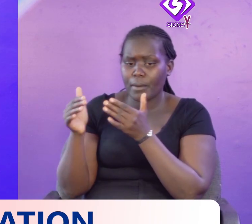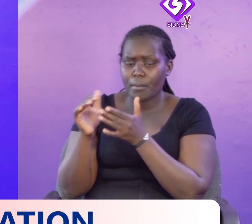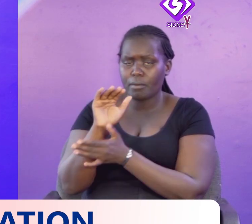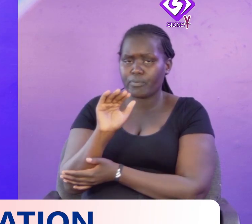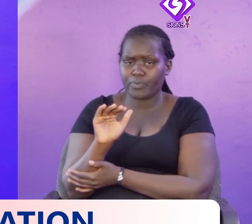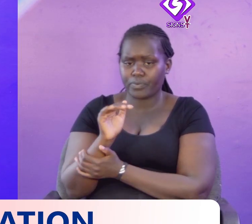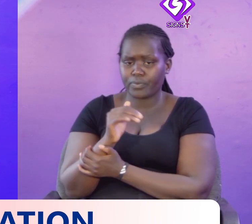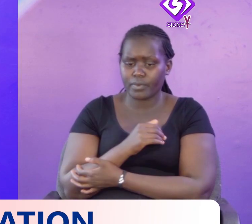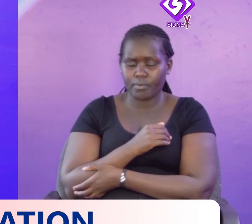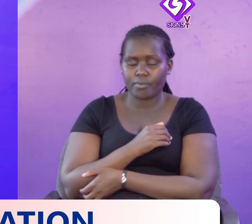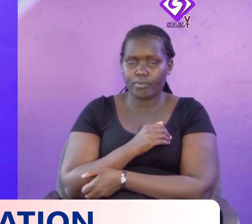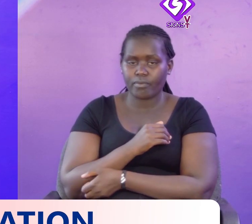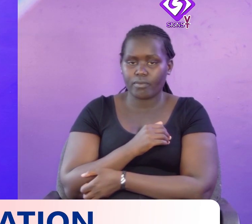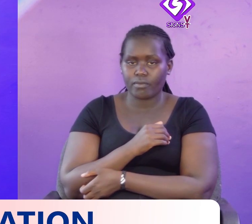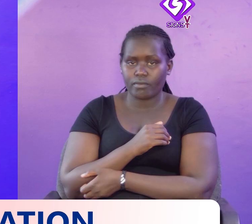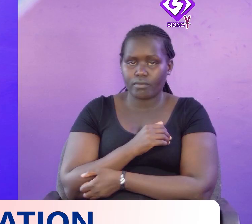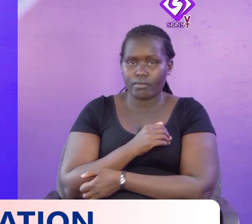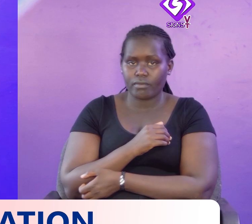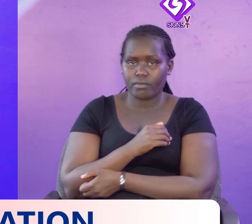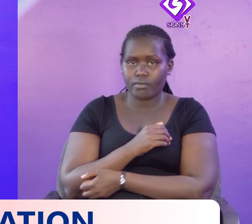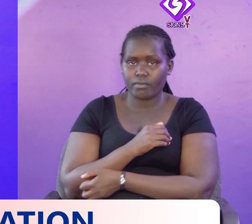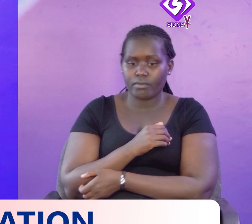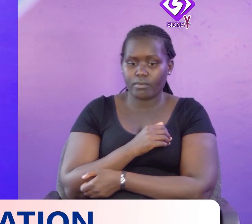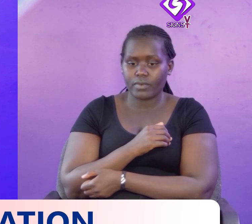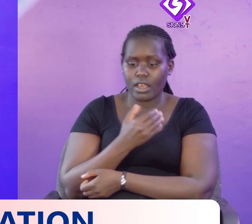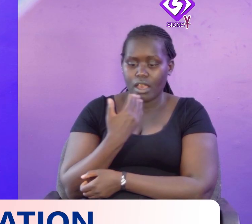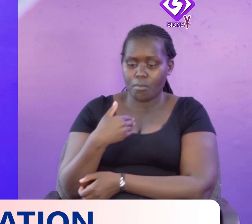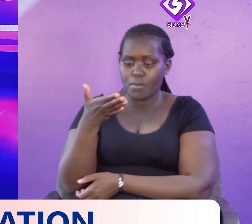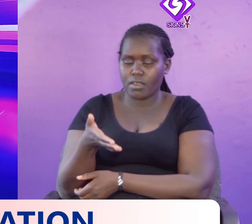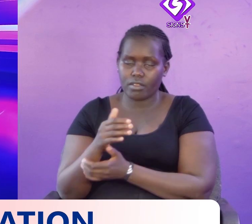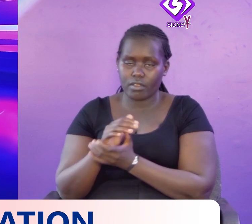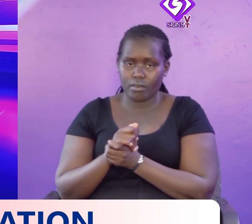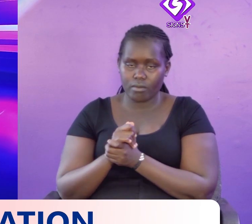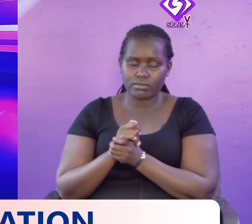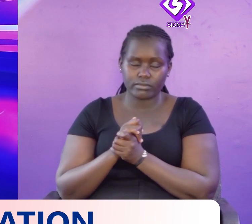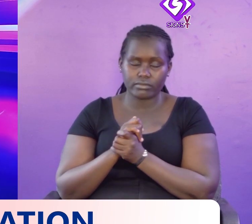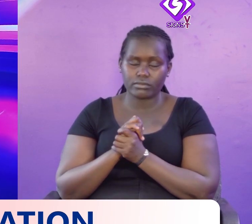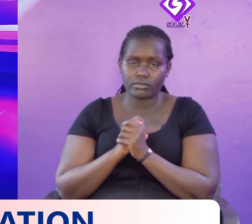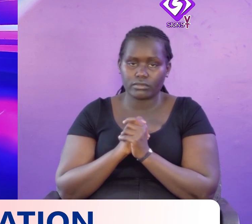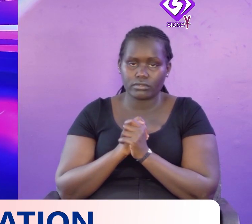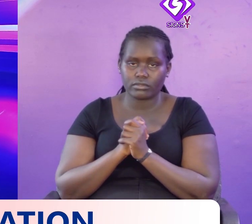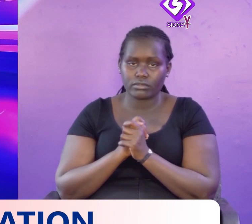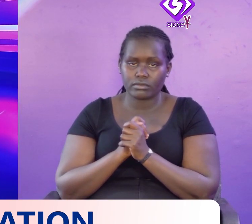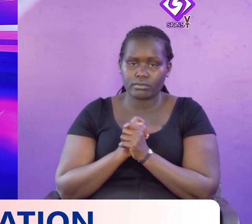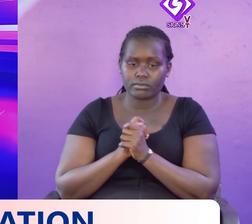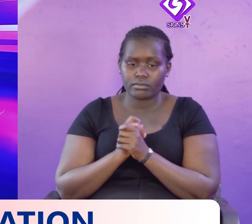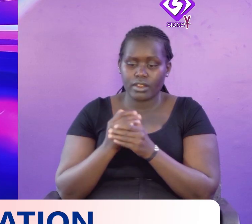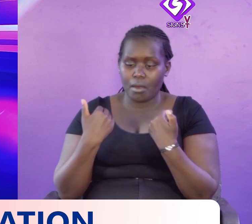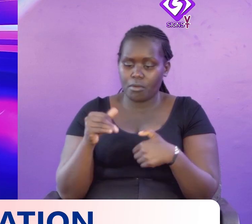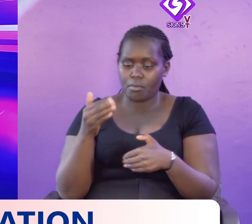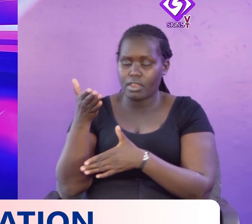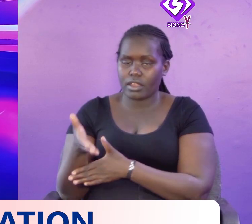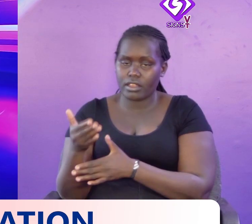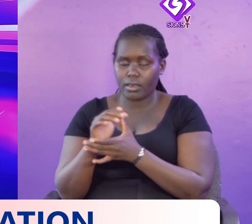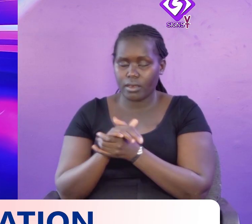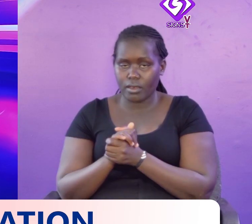question. Yeah, I've read it from history. Okay, at least I was there. Yeah, but they are documented. There? No, I wasn't. I was there. I was